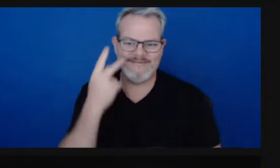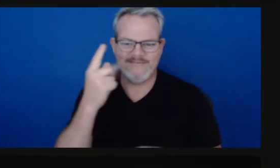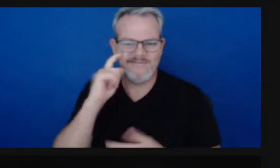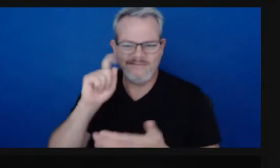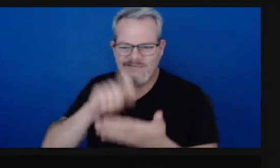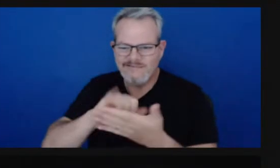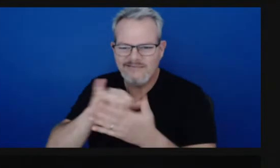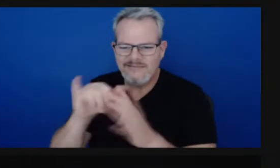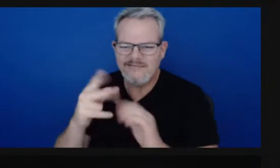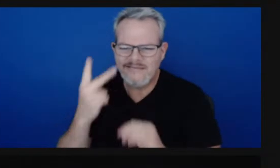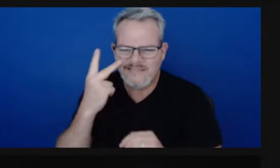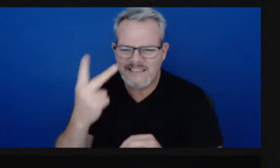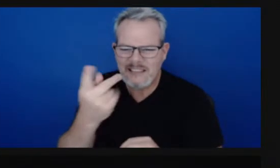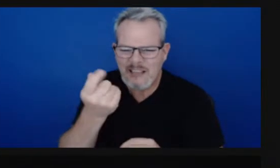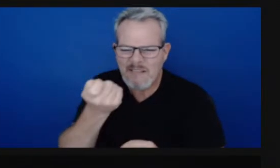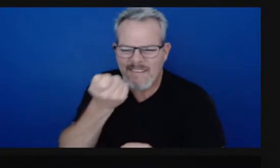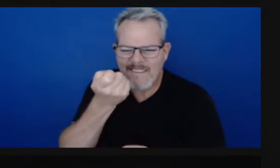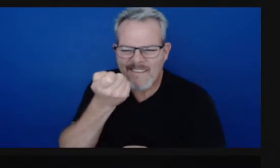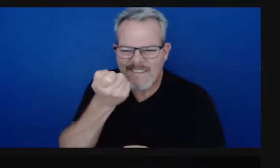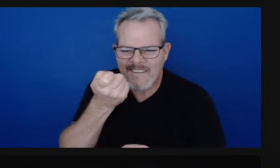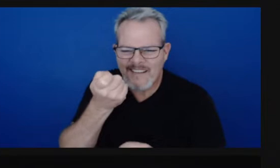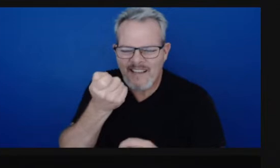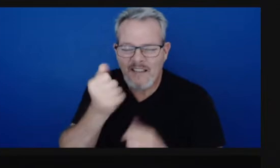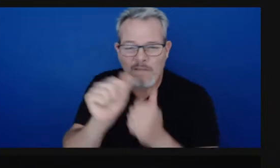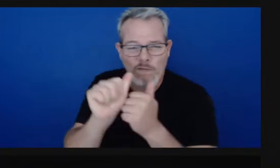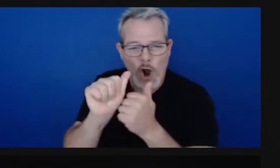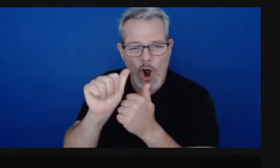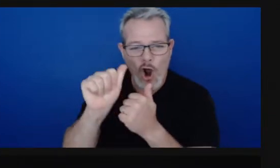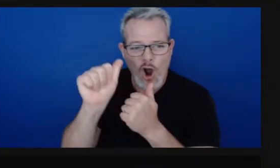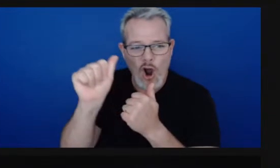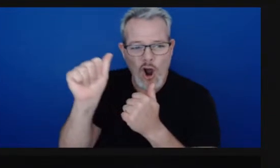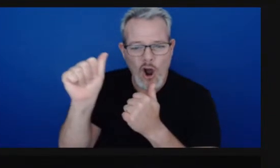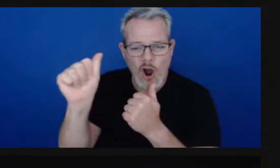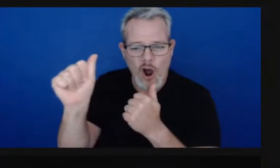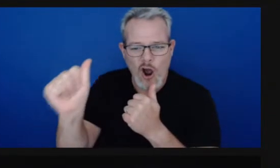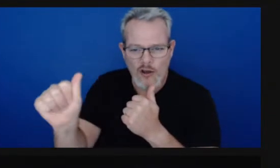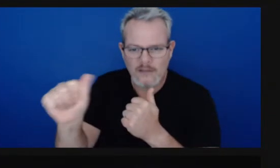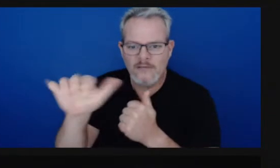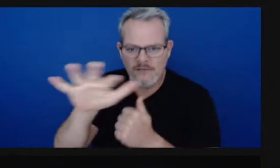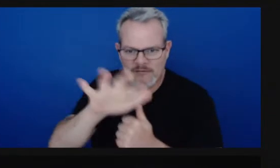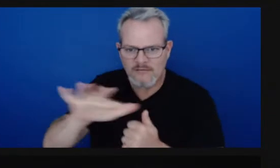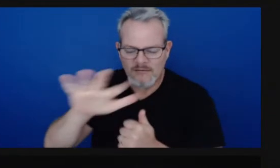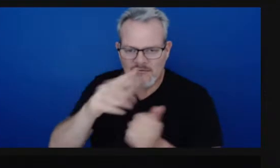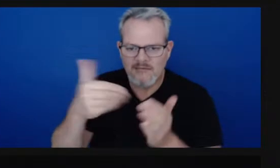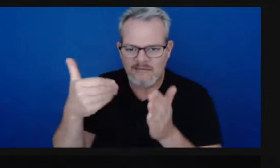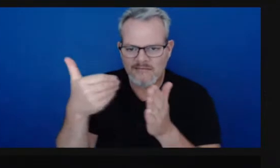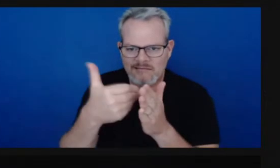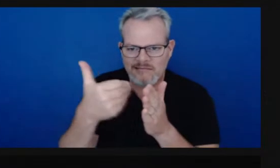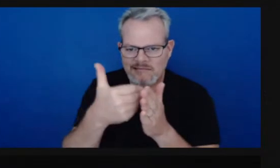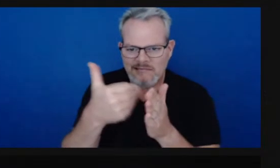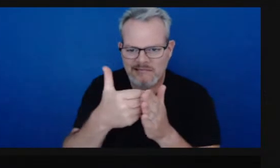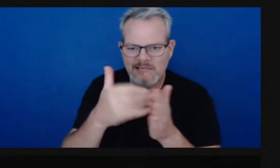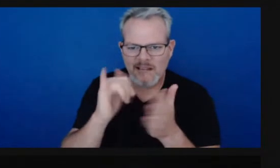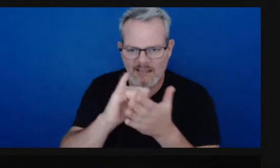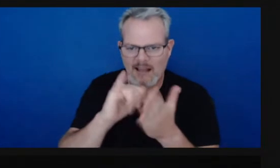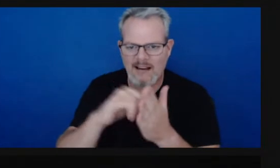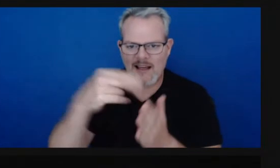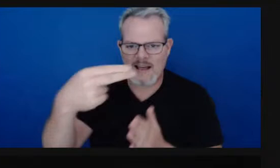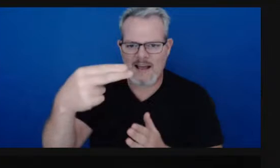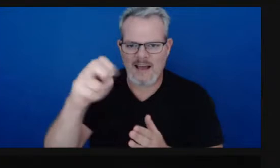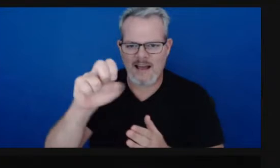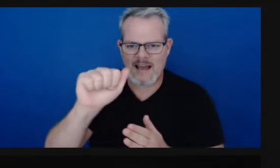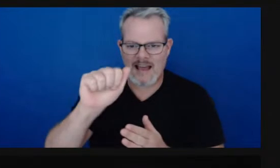but you can see that maybe this furthest reach line is somewhere right in here near this head of the 74